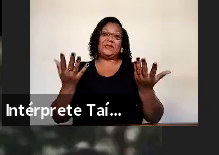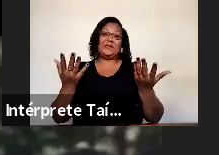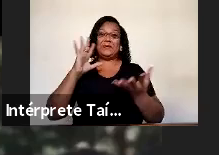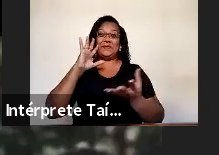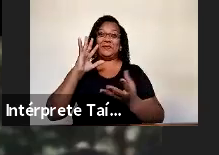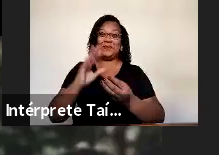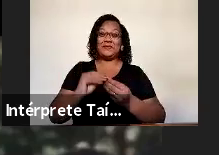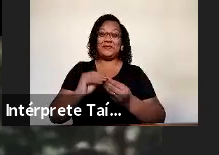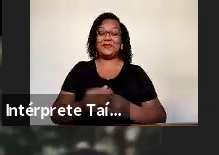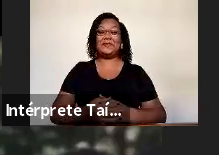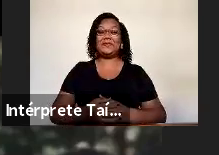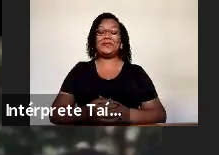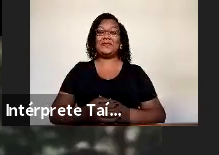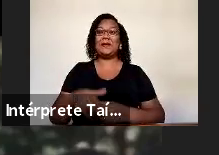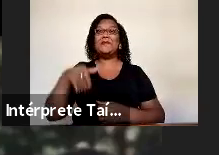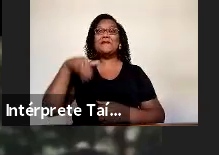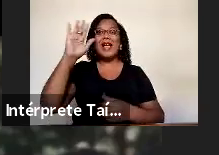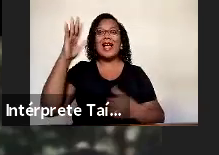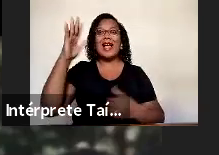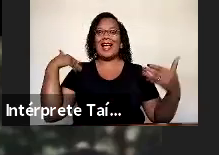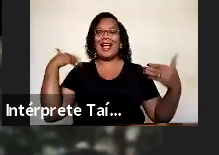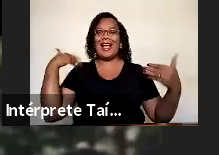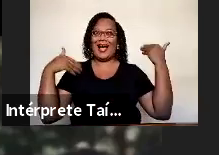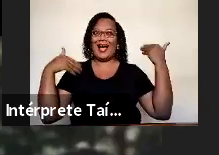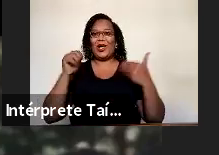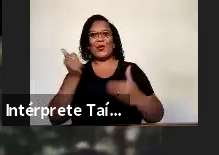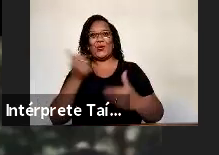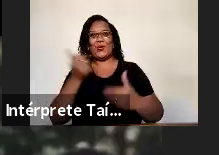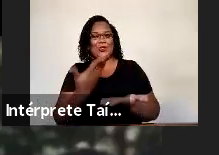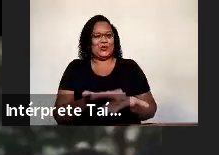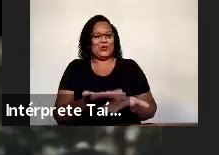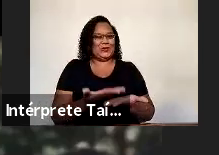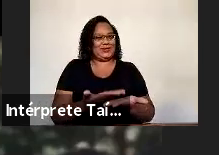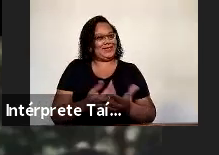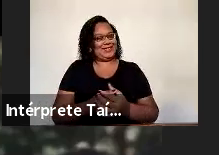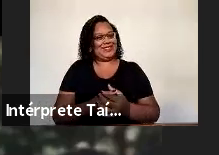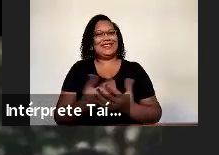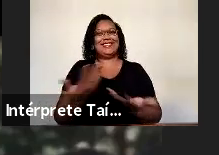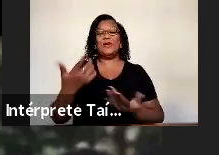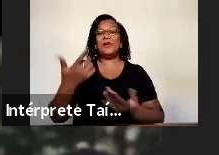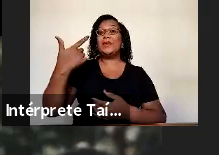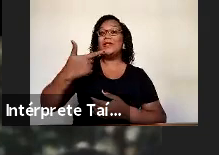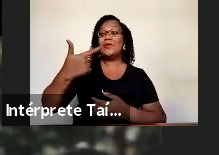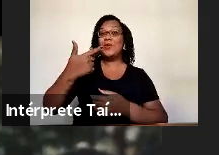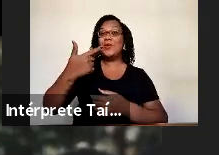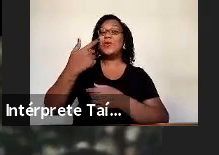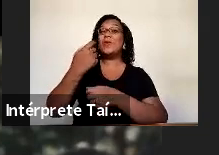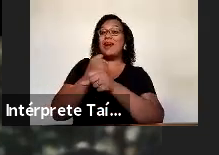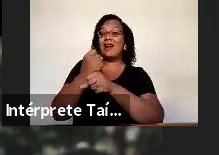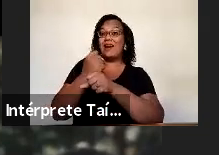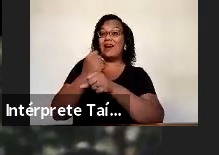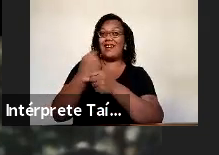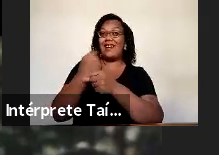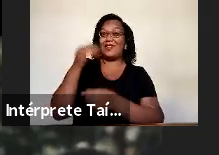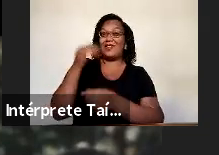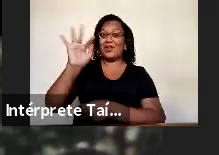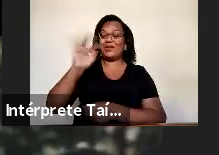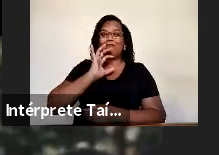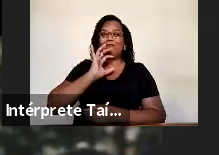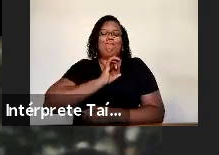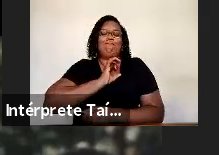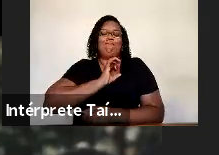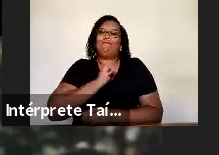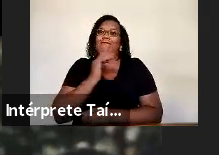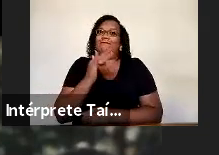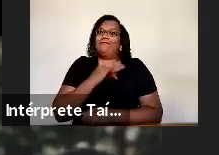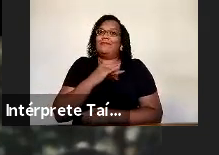actually study. So during my second year in college, I fell in love with molecular biology and genetics, and